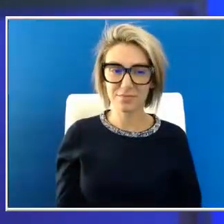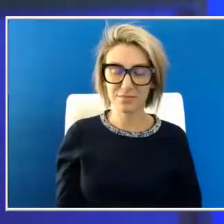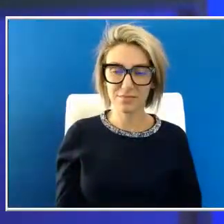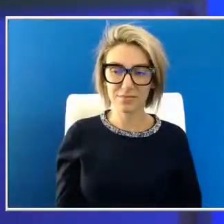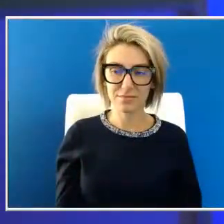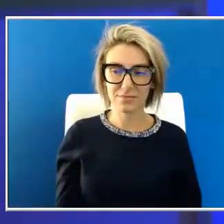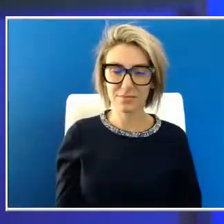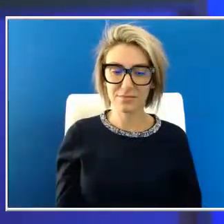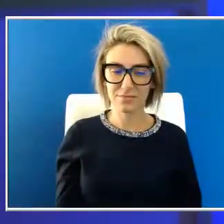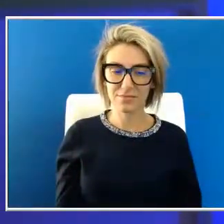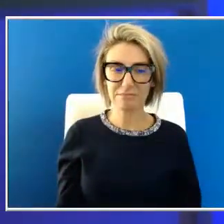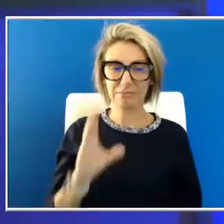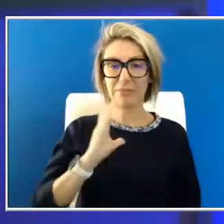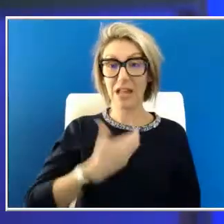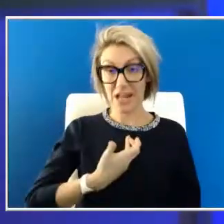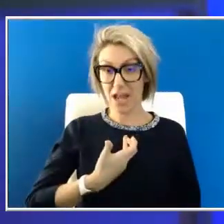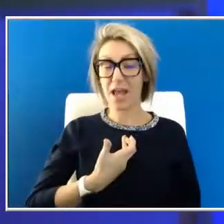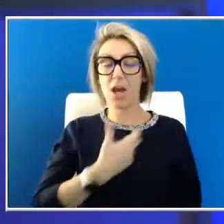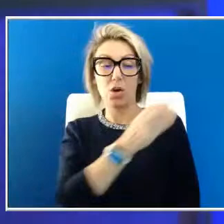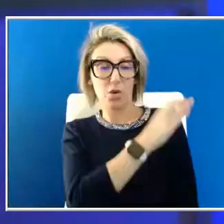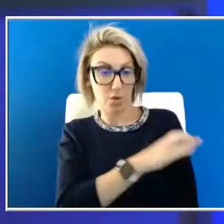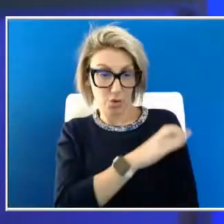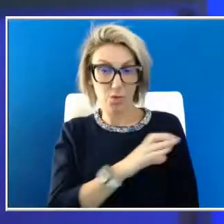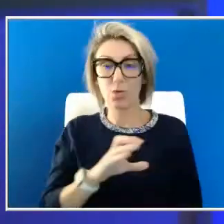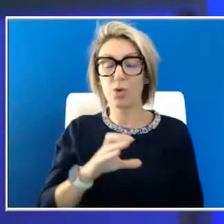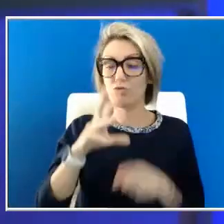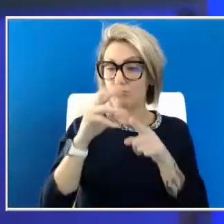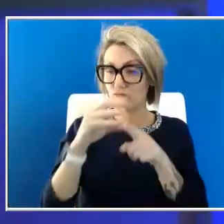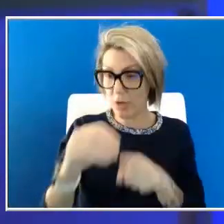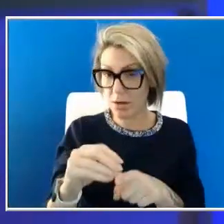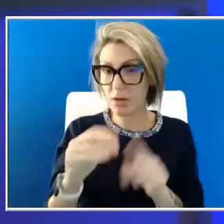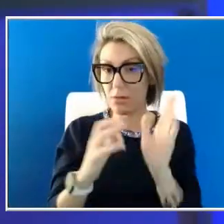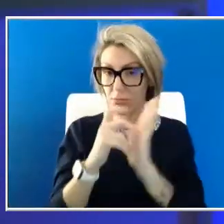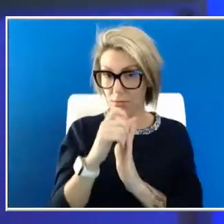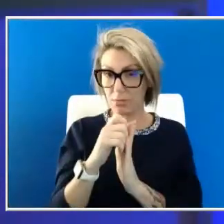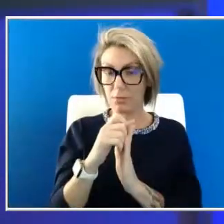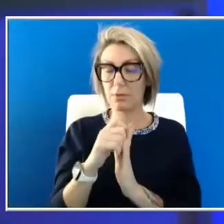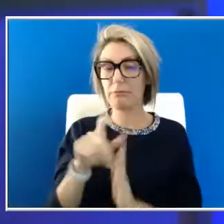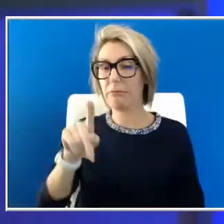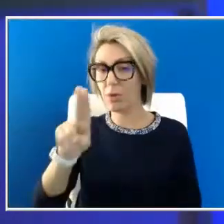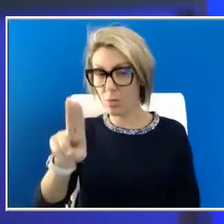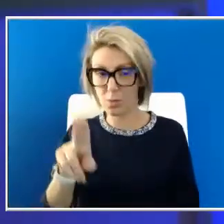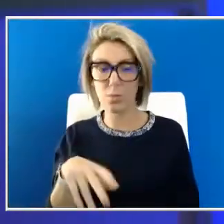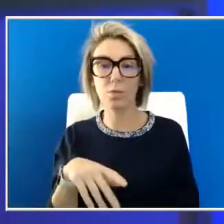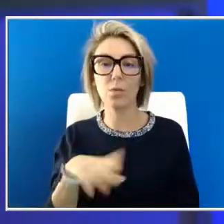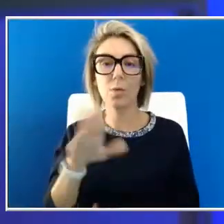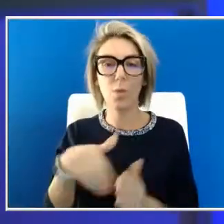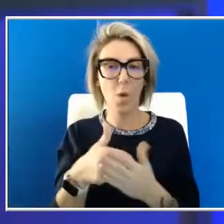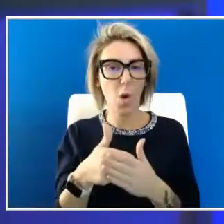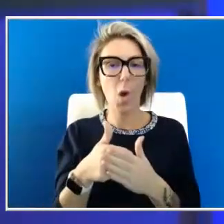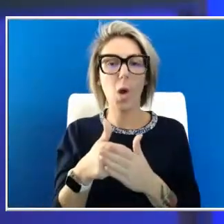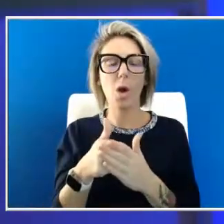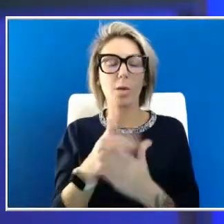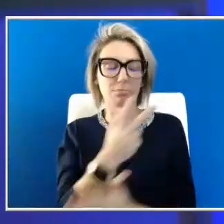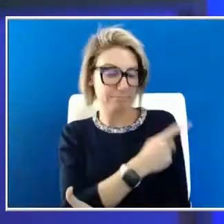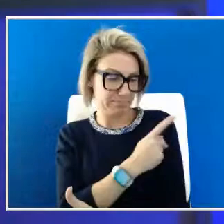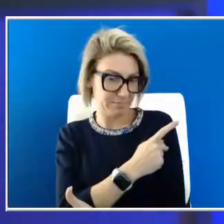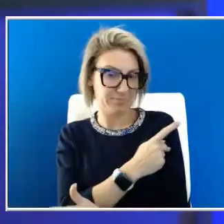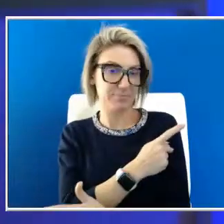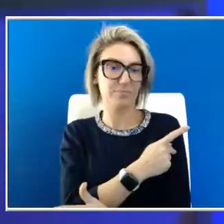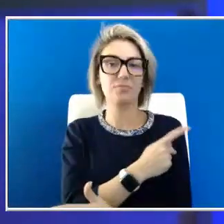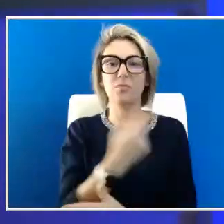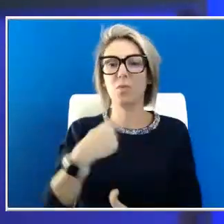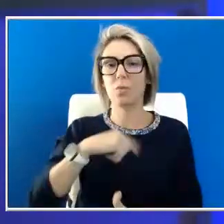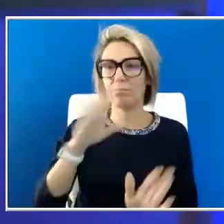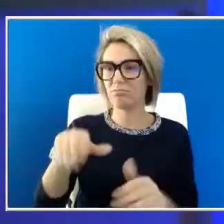at our clinic in radiation oncology at University of Kansas, every prostate patient, when they come in, we give them a